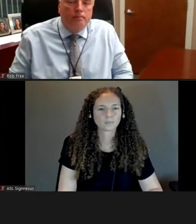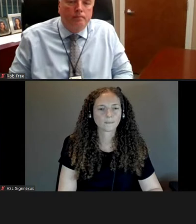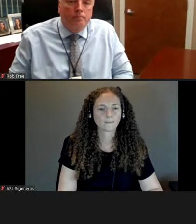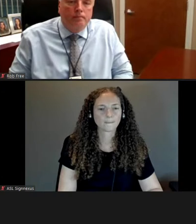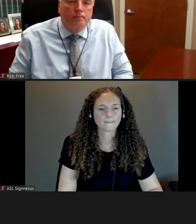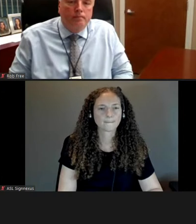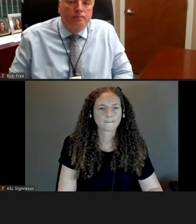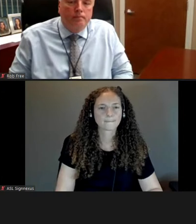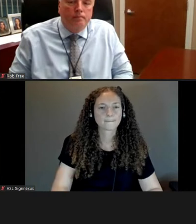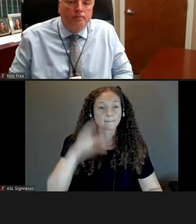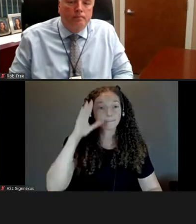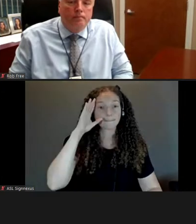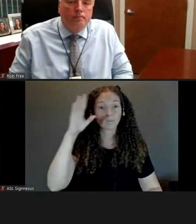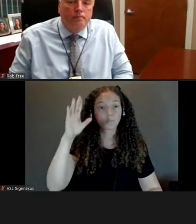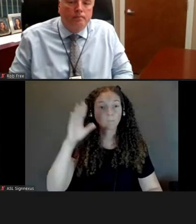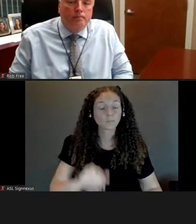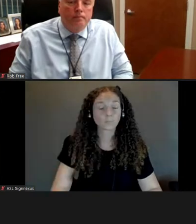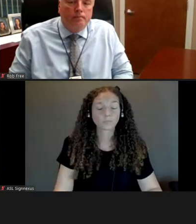Hello?